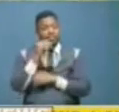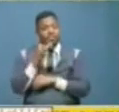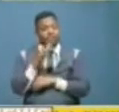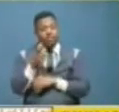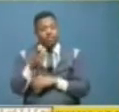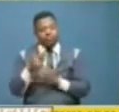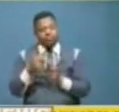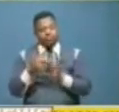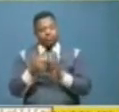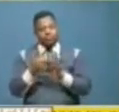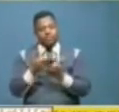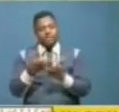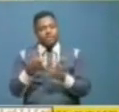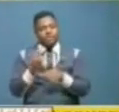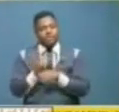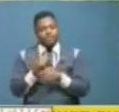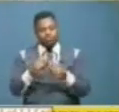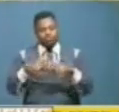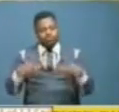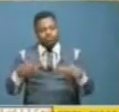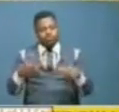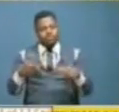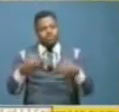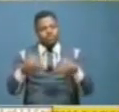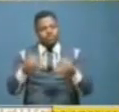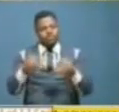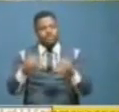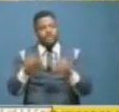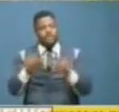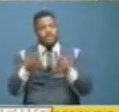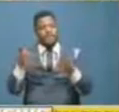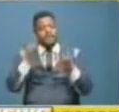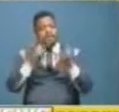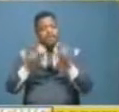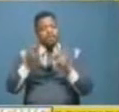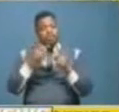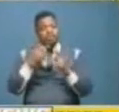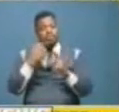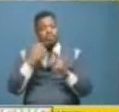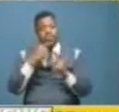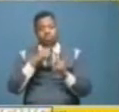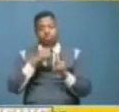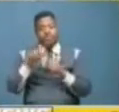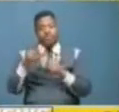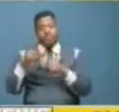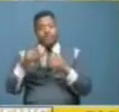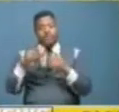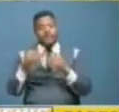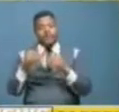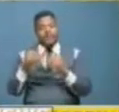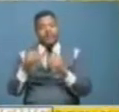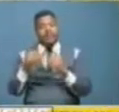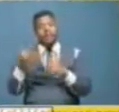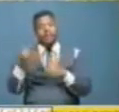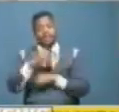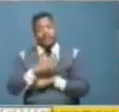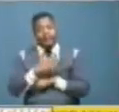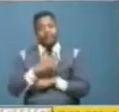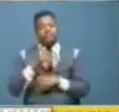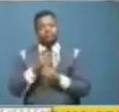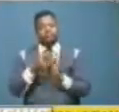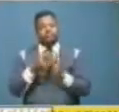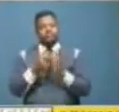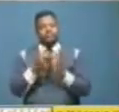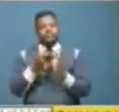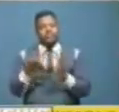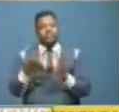their wares on tabletops, while the majority who throng the market on the market days display the items